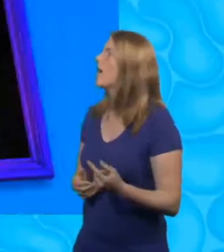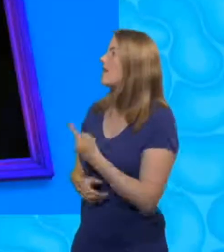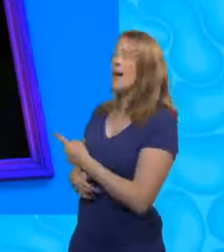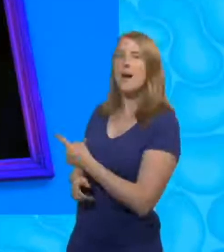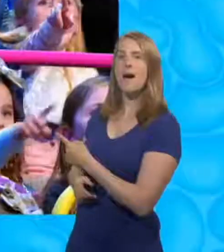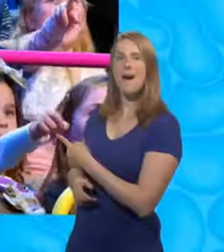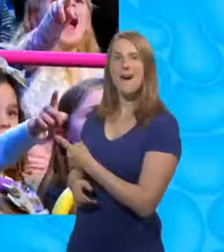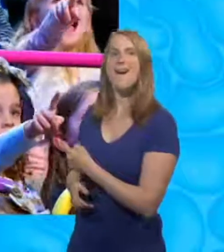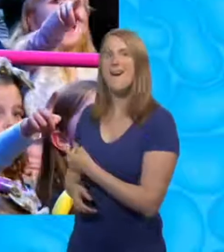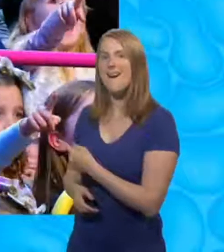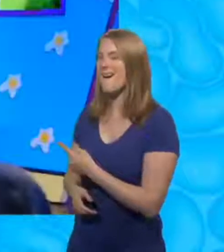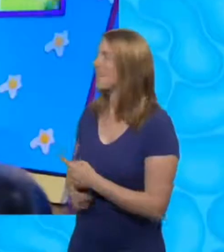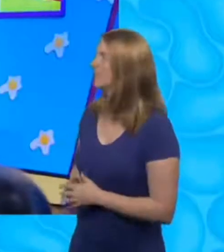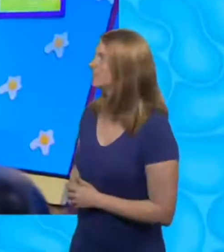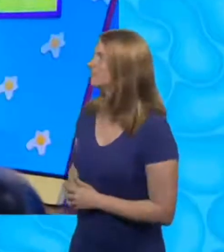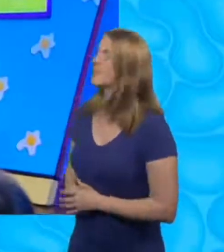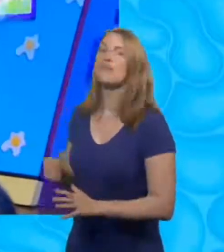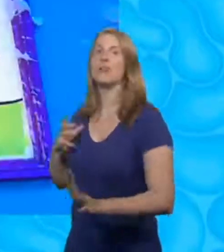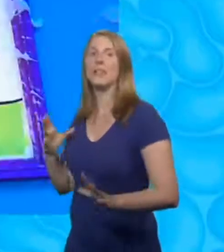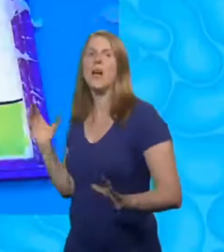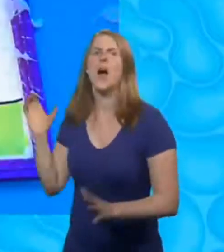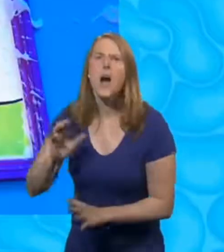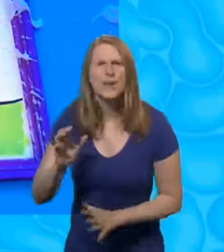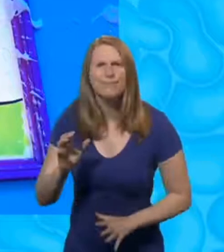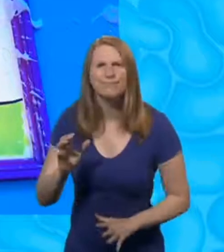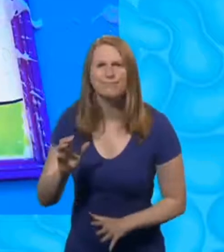Quiet, Little Monster, quick! Come here, I'll get you a bath! Here, oh, no!